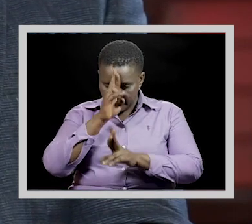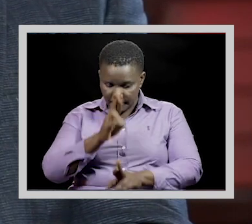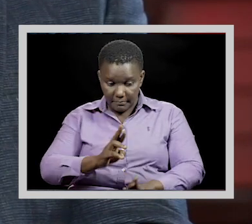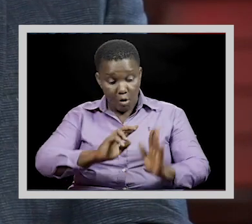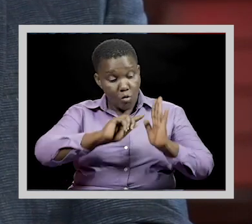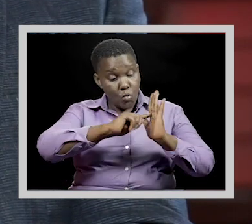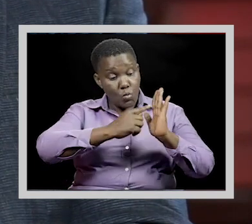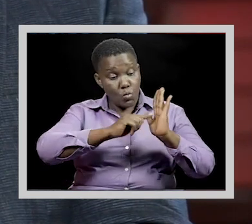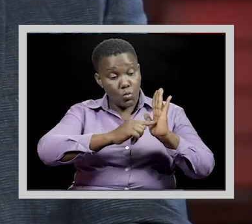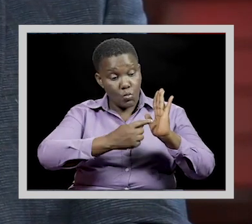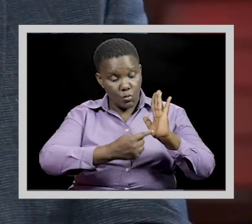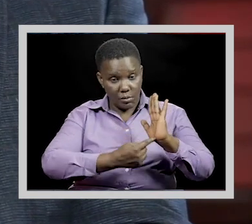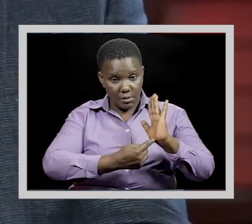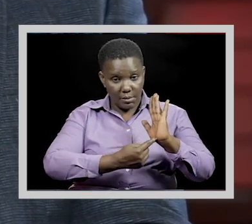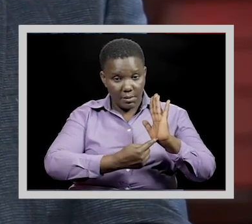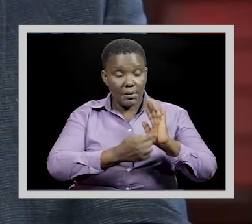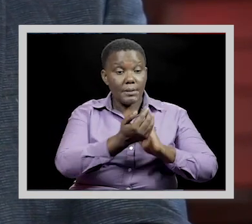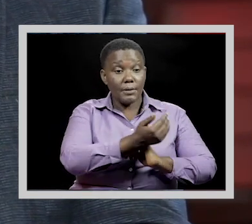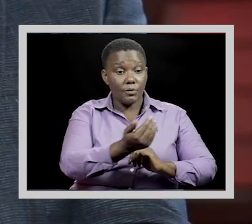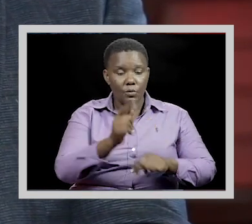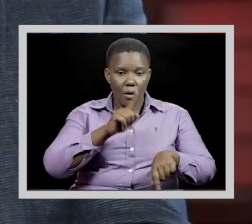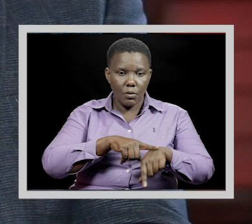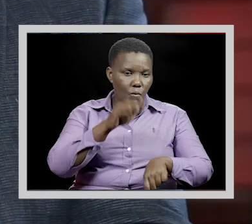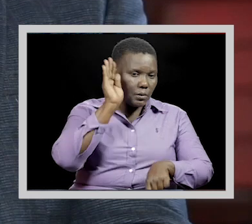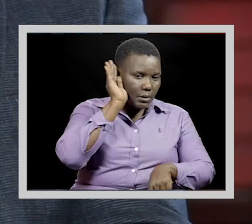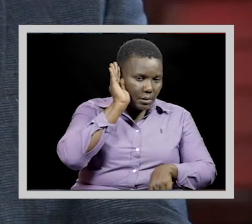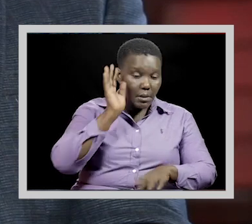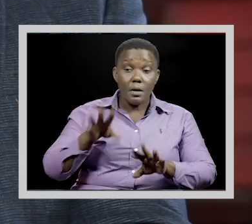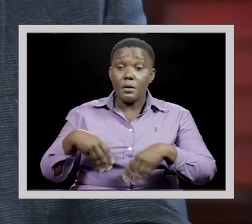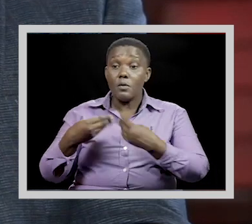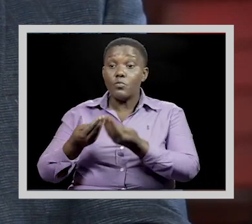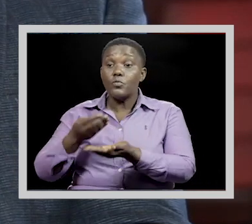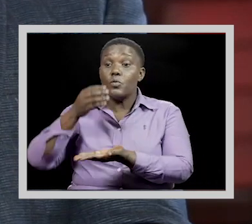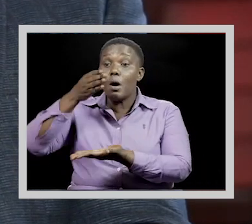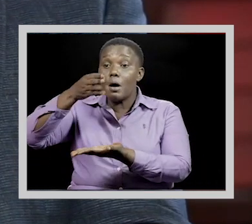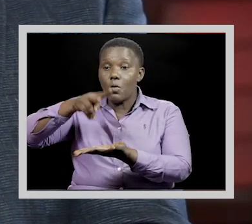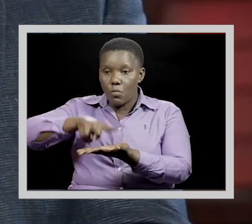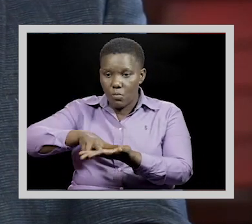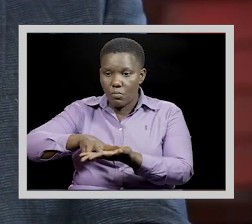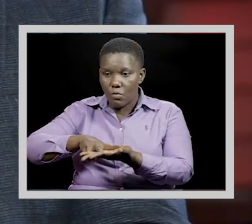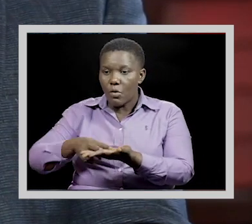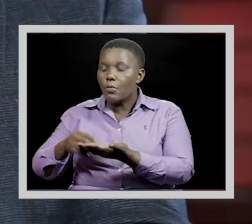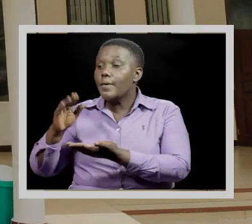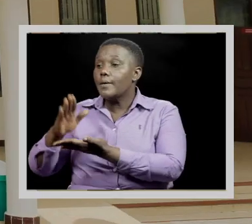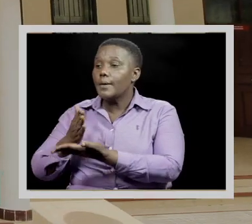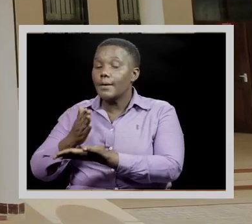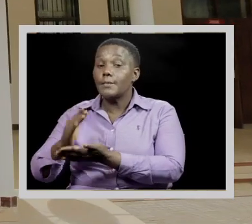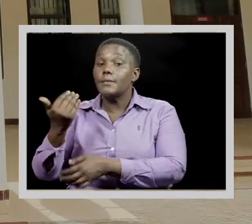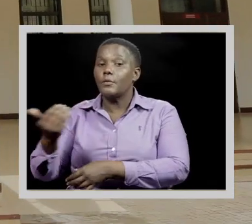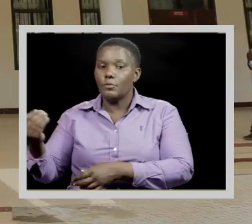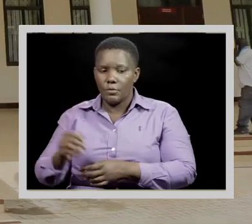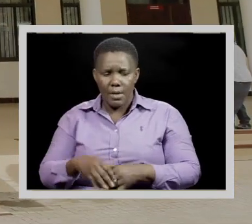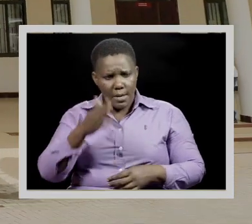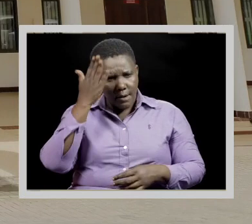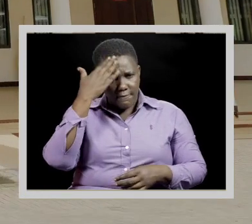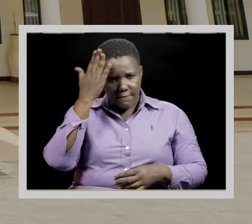to the juvenile court rules when hearing and determining cases involving children.